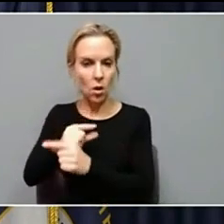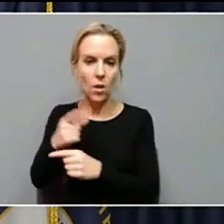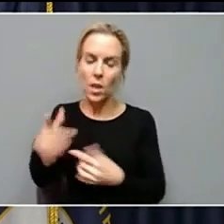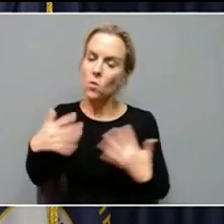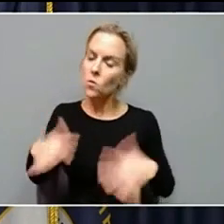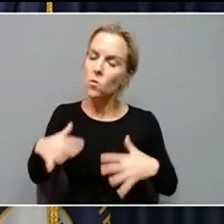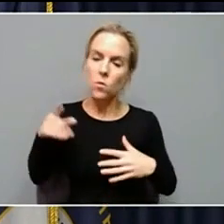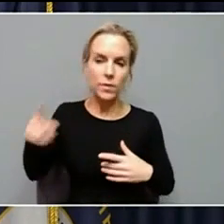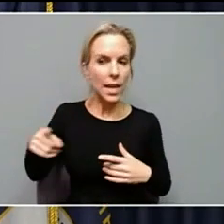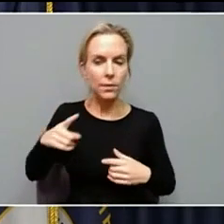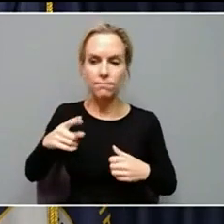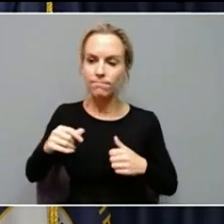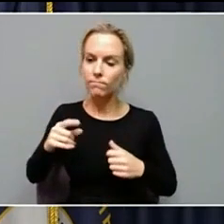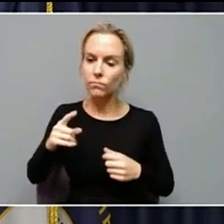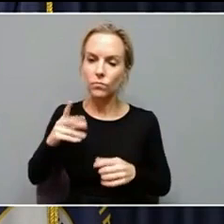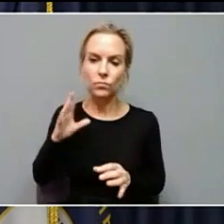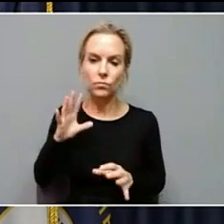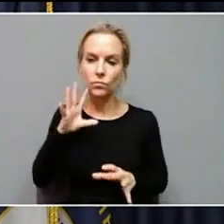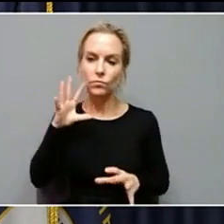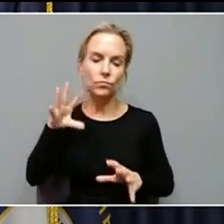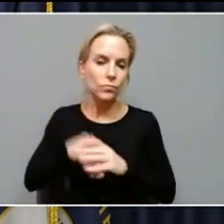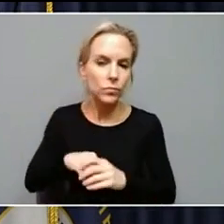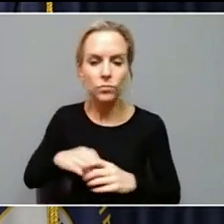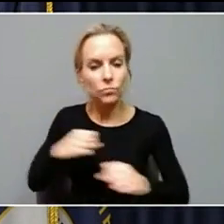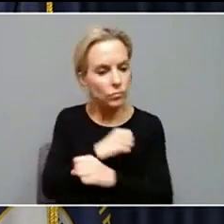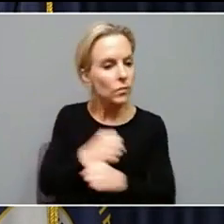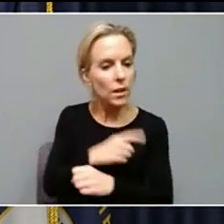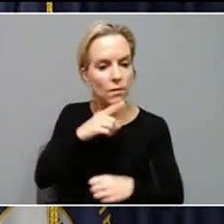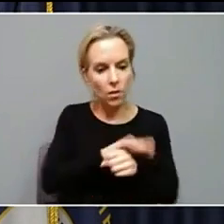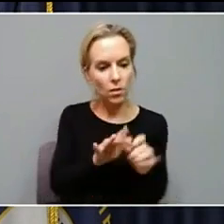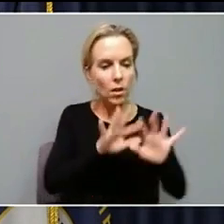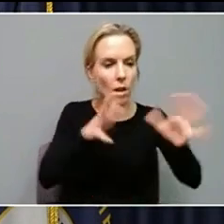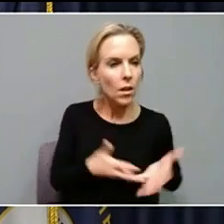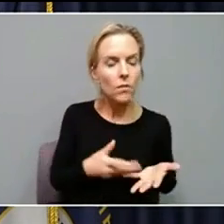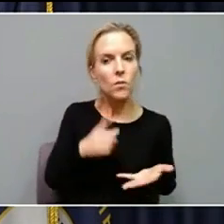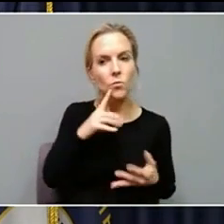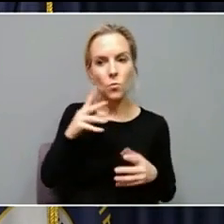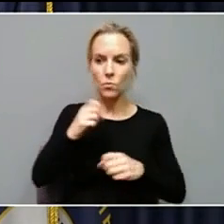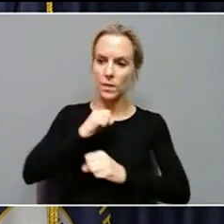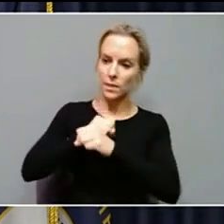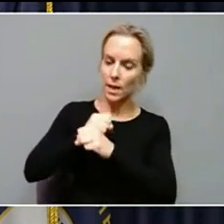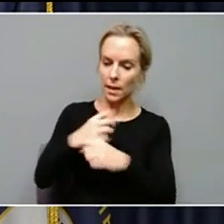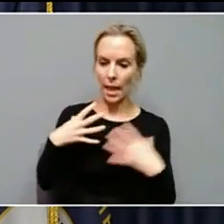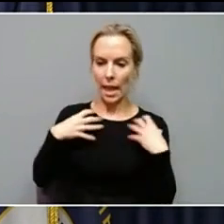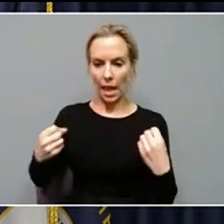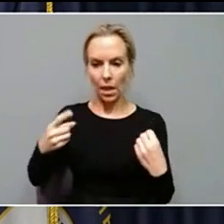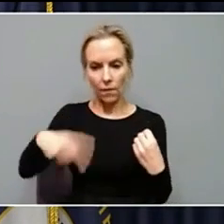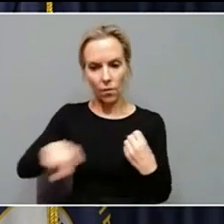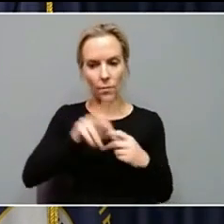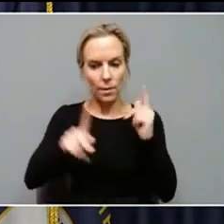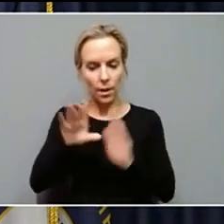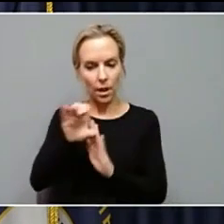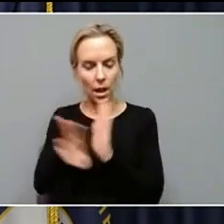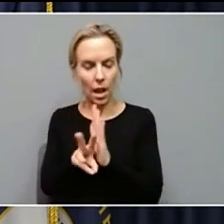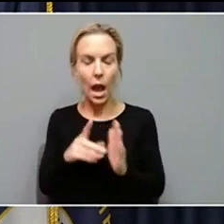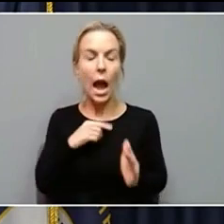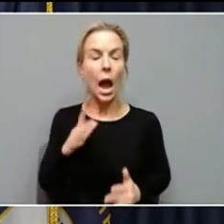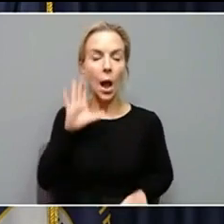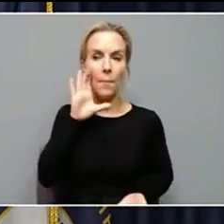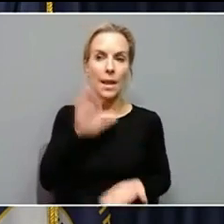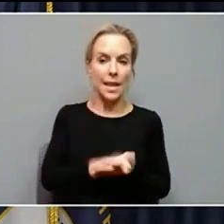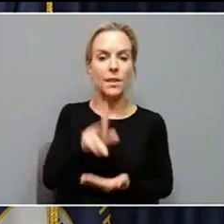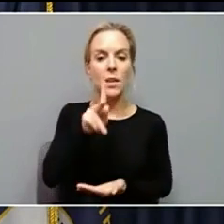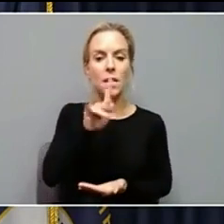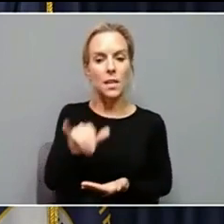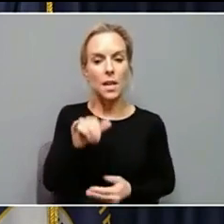in supporting the Commonwealth and the health and well-being of its citizens. I believe that Kentucky's citizen soldiers have